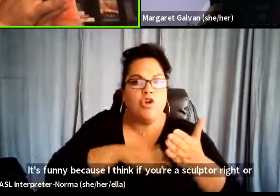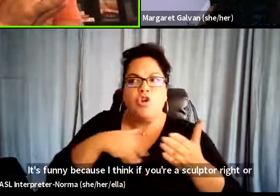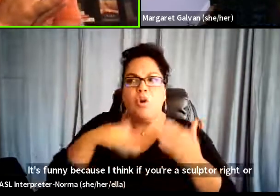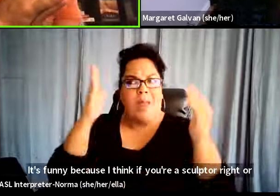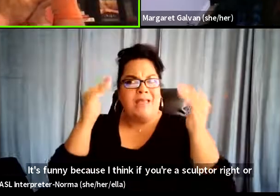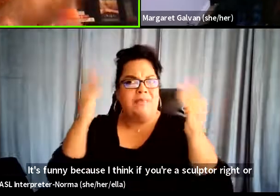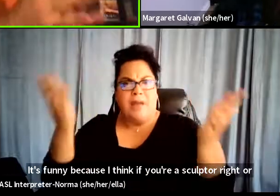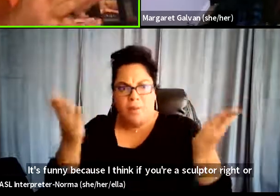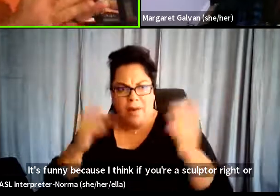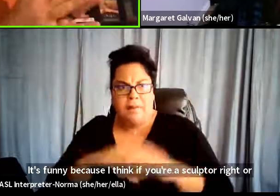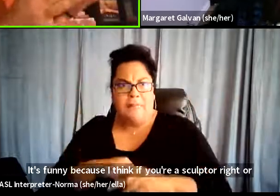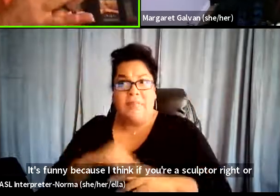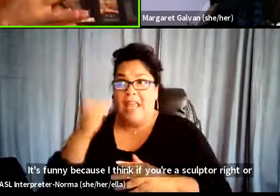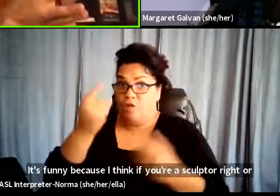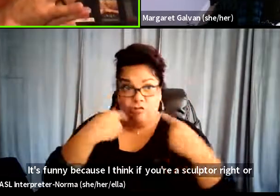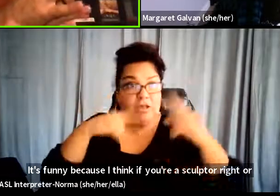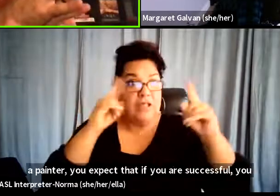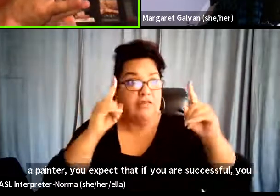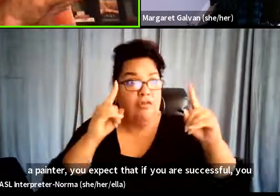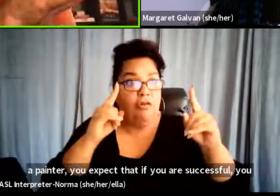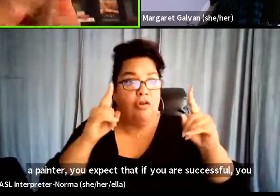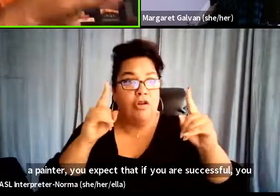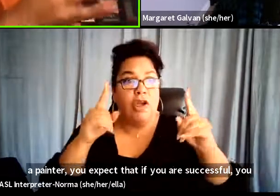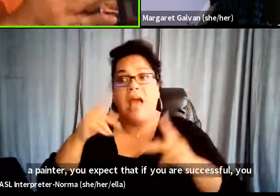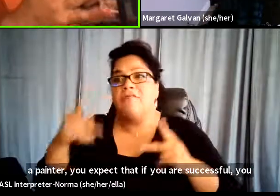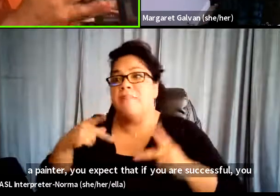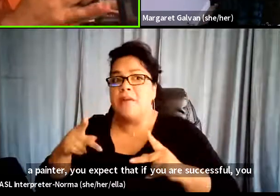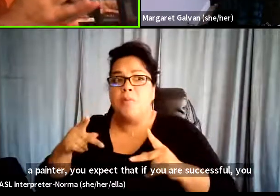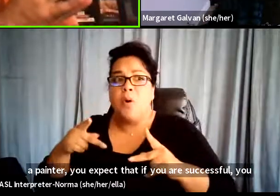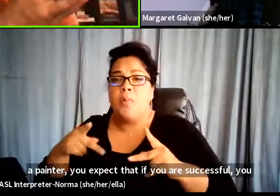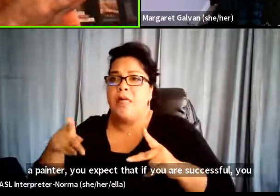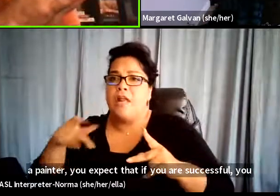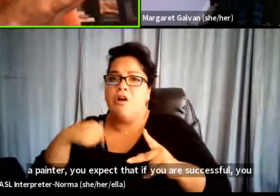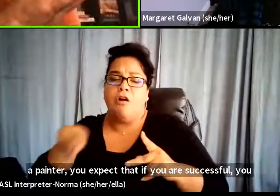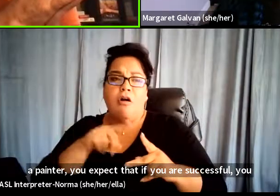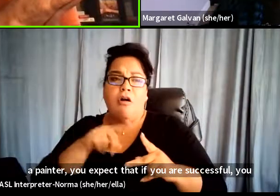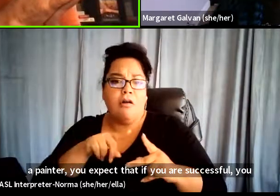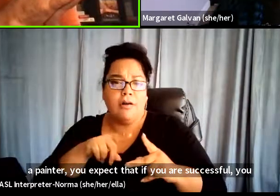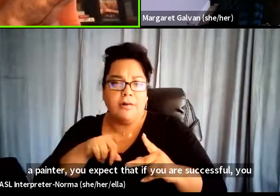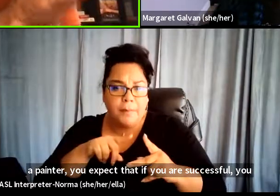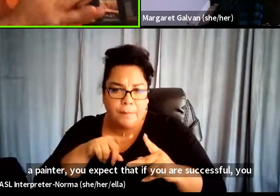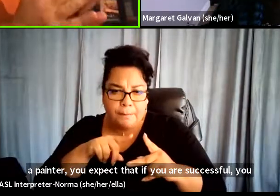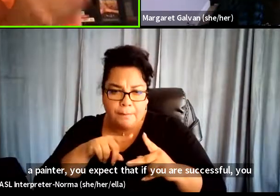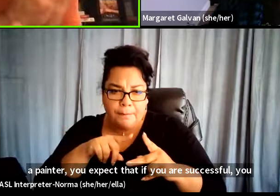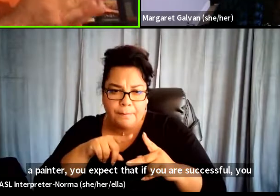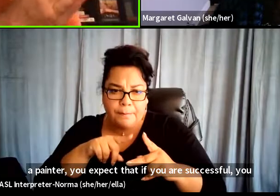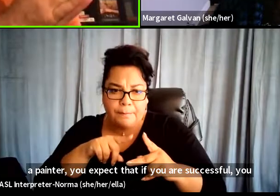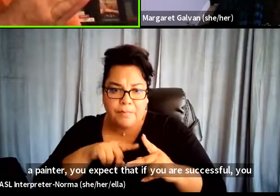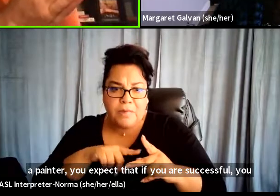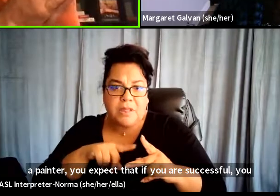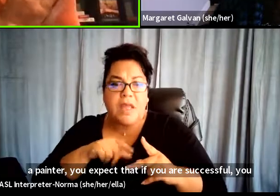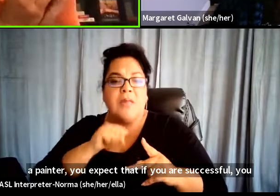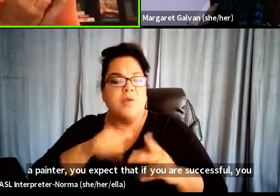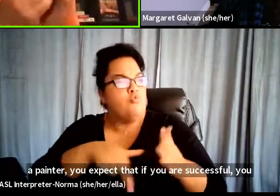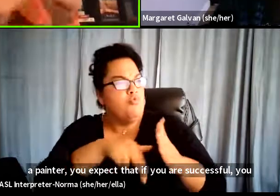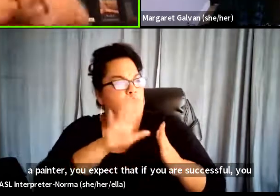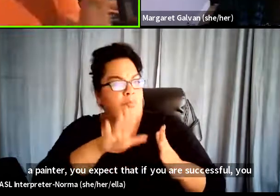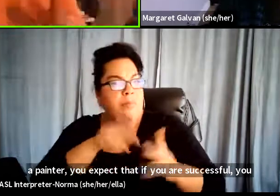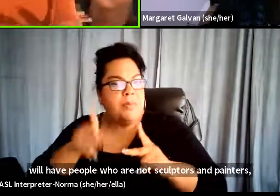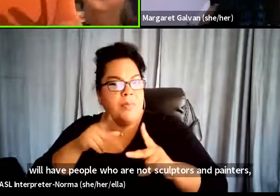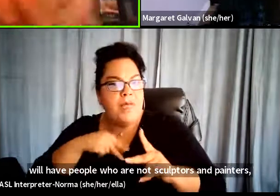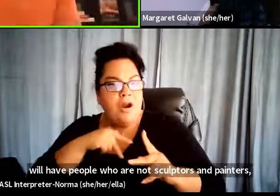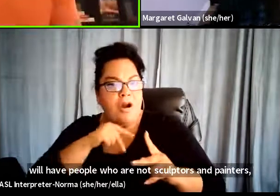if you are successful, you will have people who are not sculptors and painters, um, reviewing your work, critiquing your work, um,